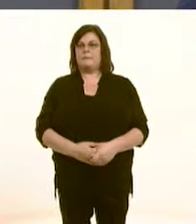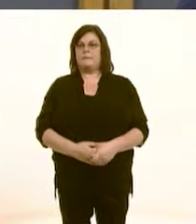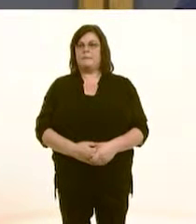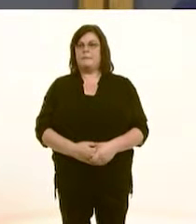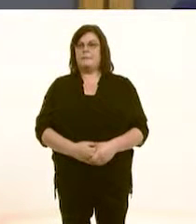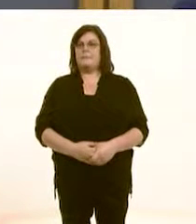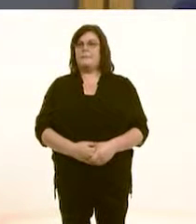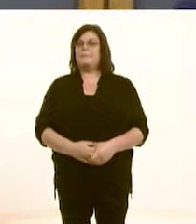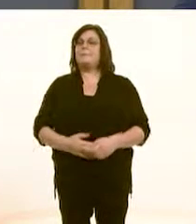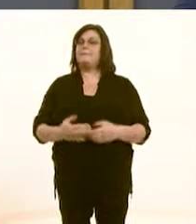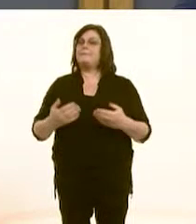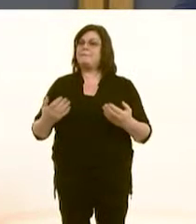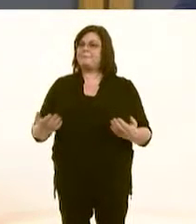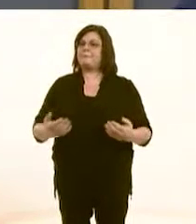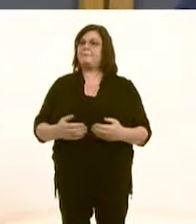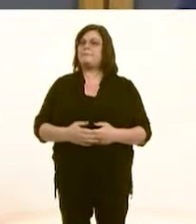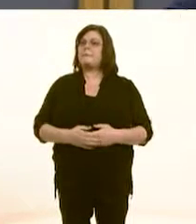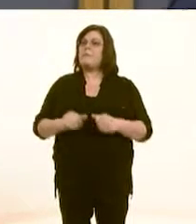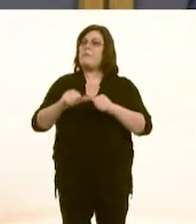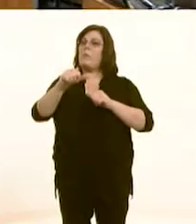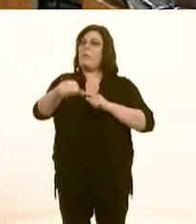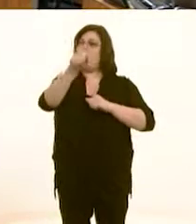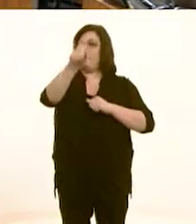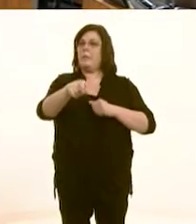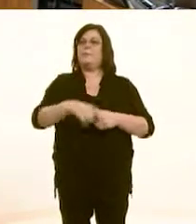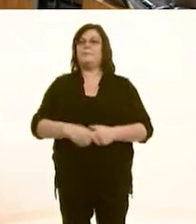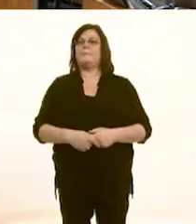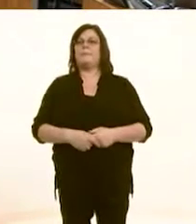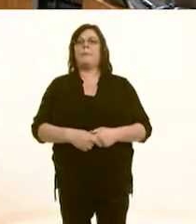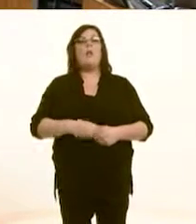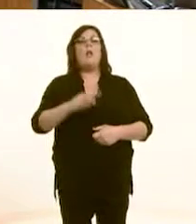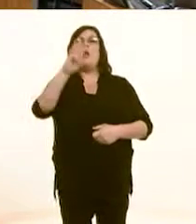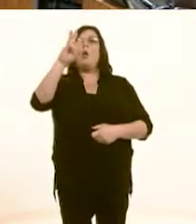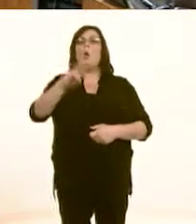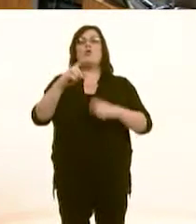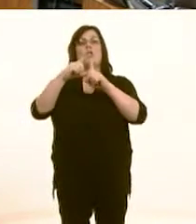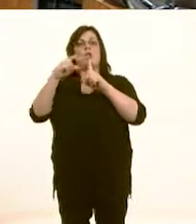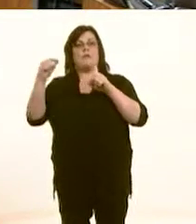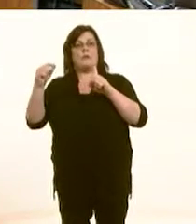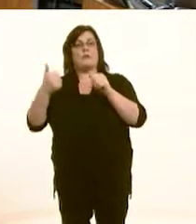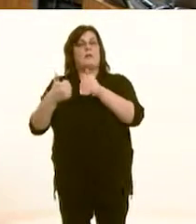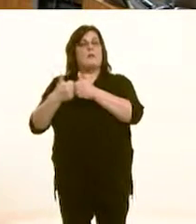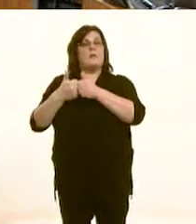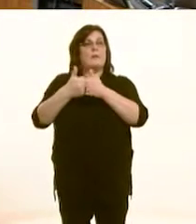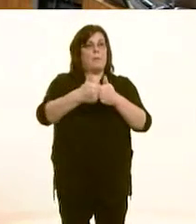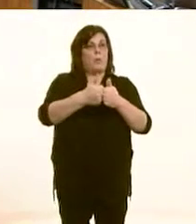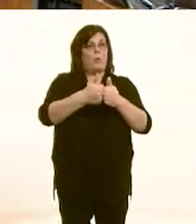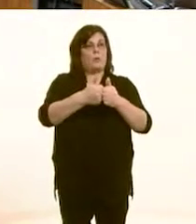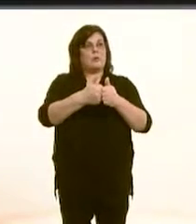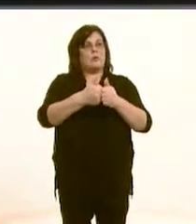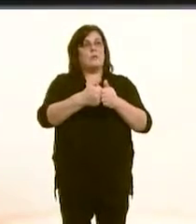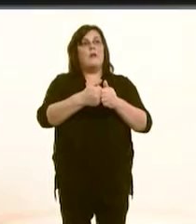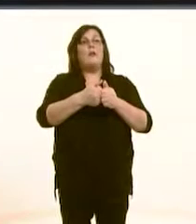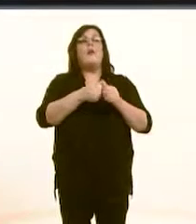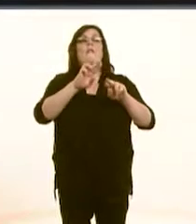Jonathan Saunders. Thank you, Presiding Officer. And to the First Minister, Welsh Conservatives do fully support the principle of Flying Start. However, the recent